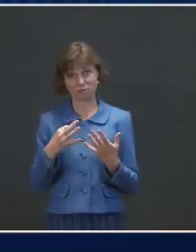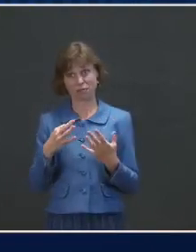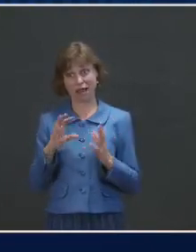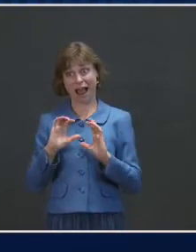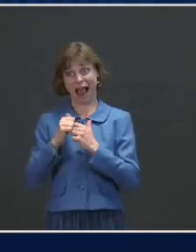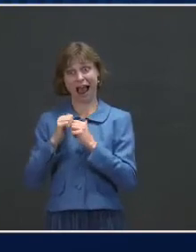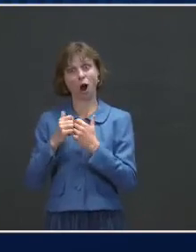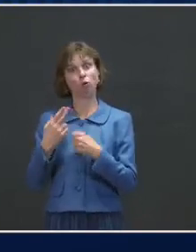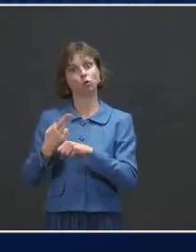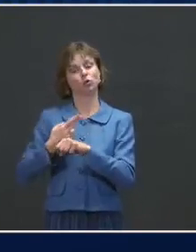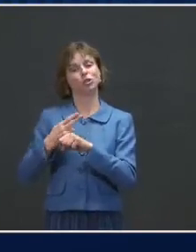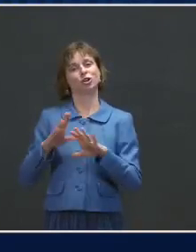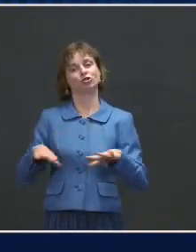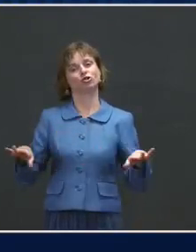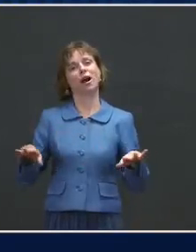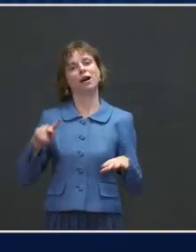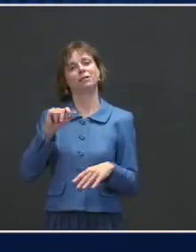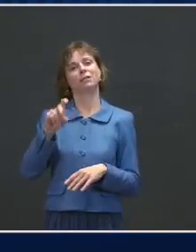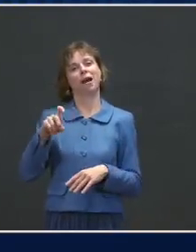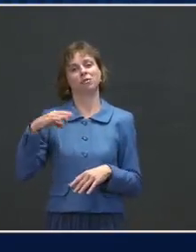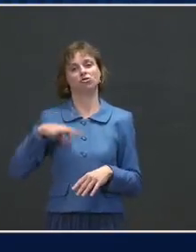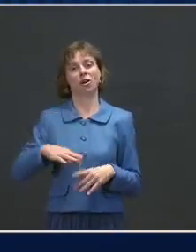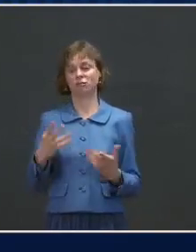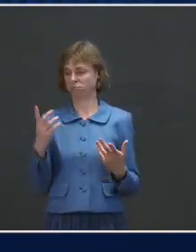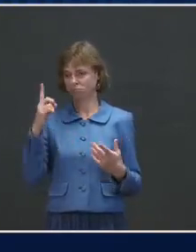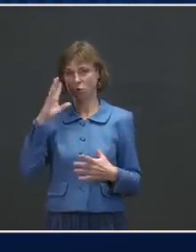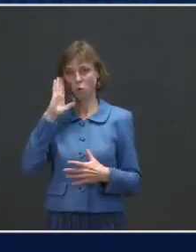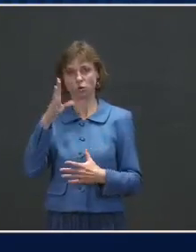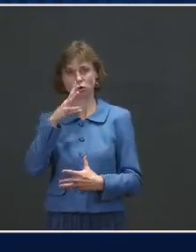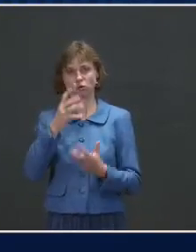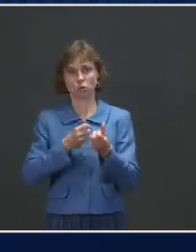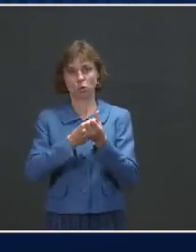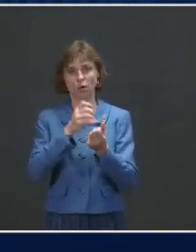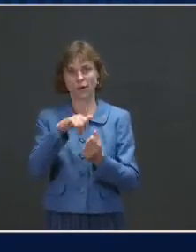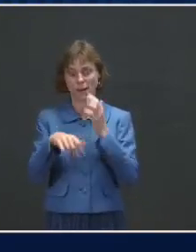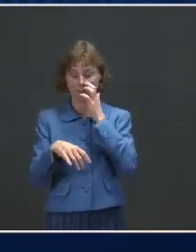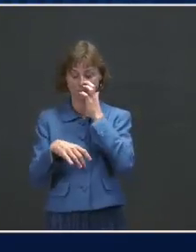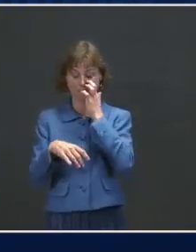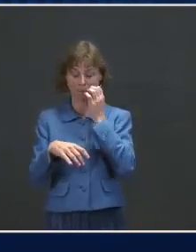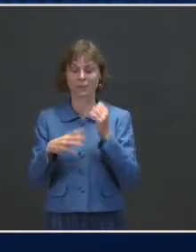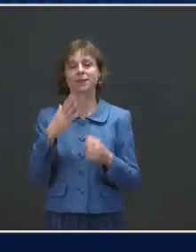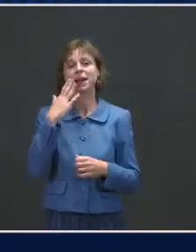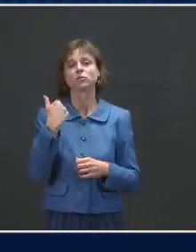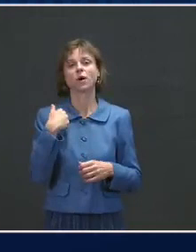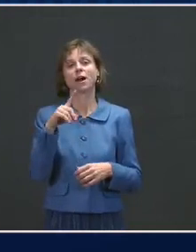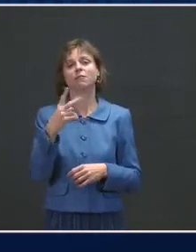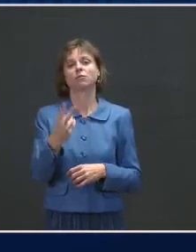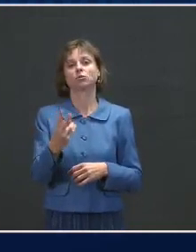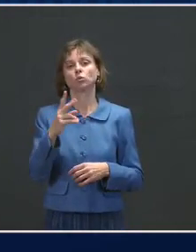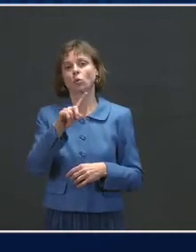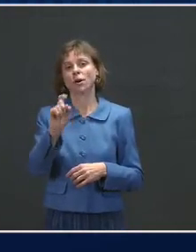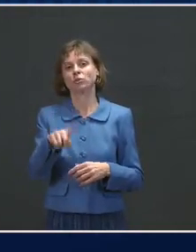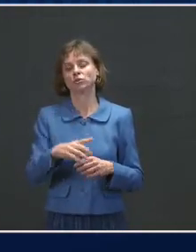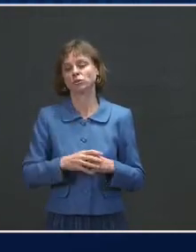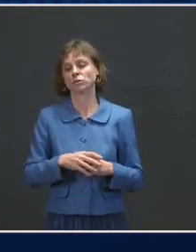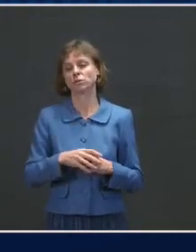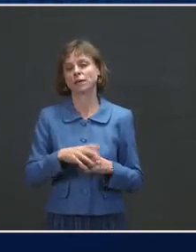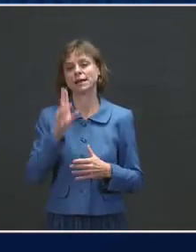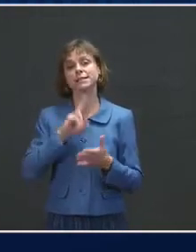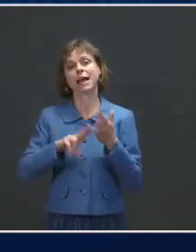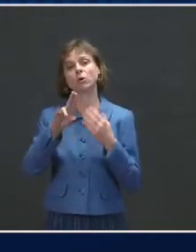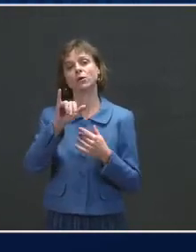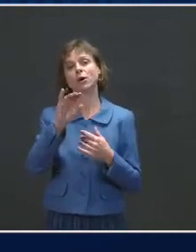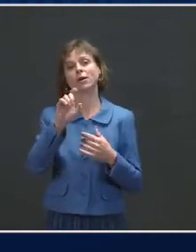he certainly would support. Go ahead. Thanks, and I have two questions. One of the other things that Secretary Yellen said